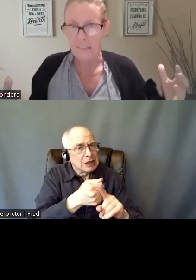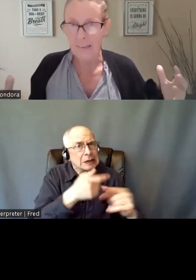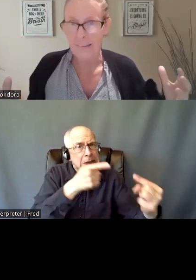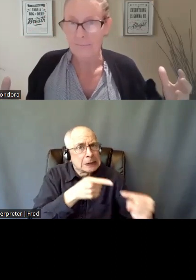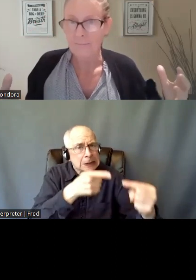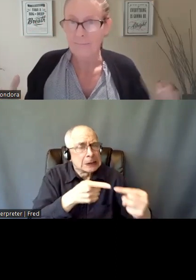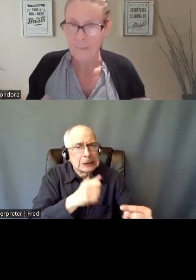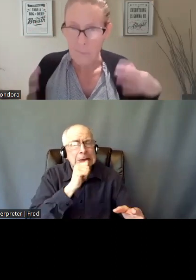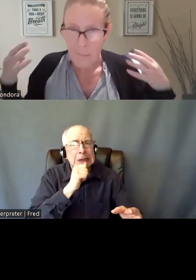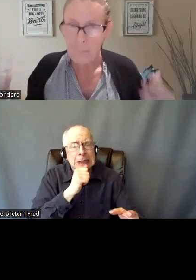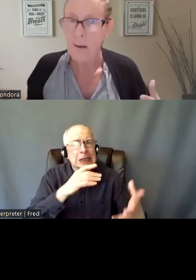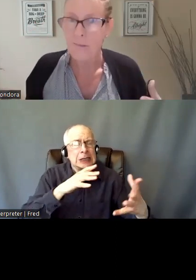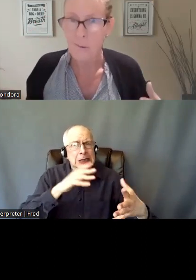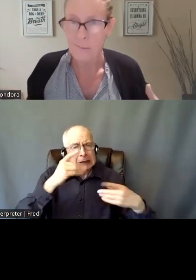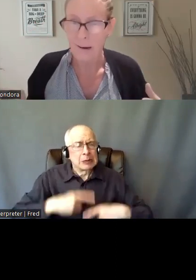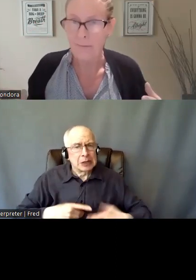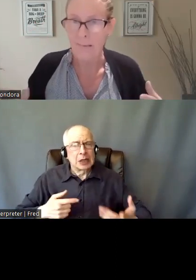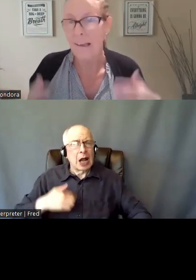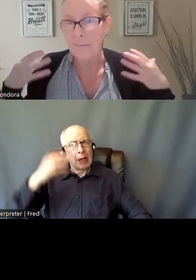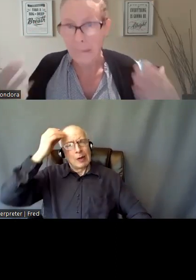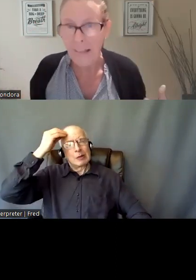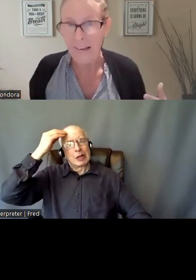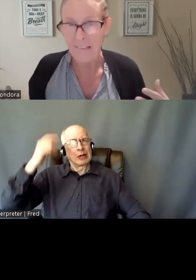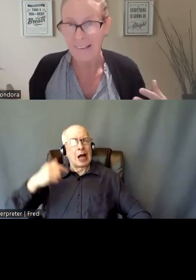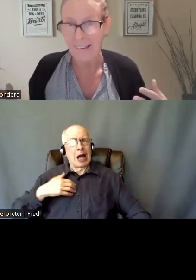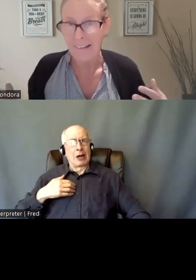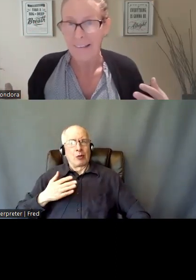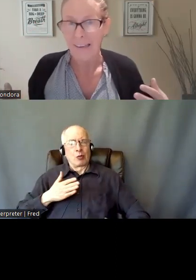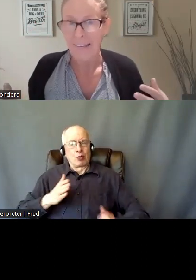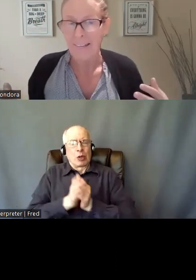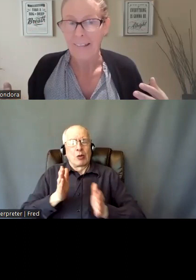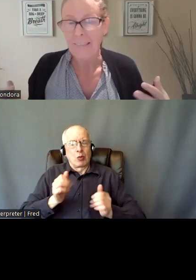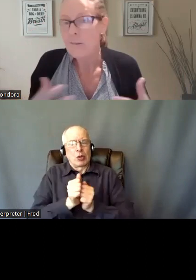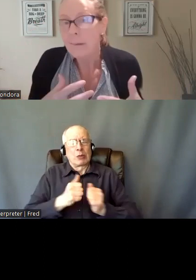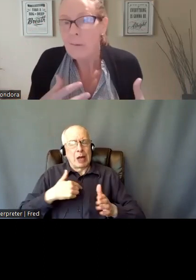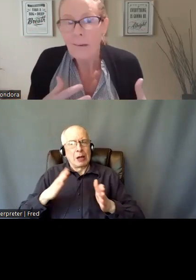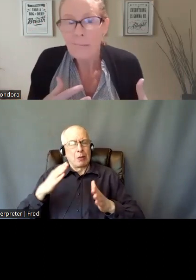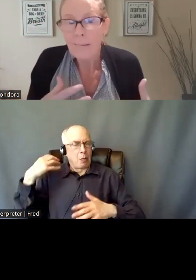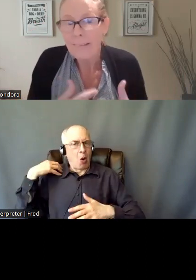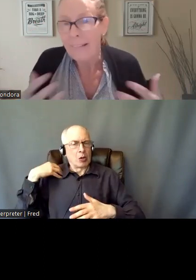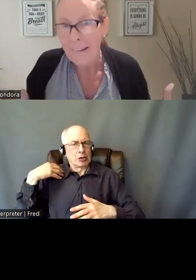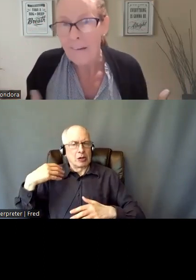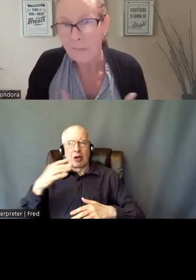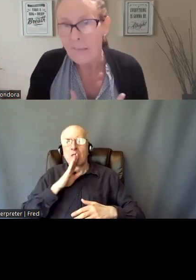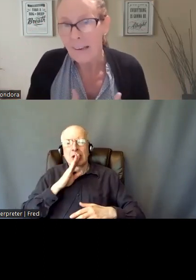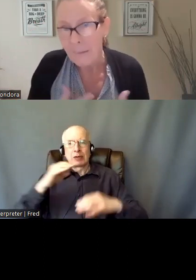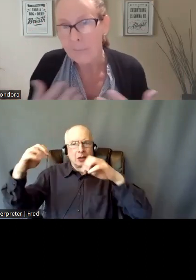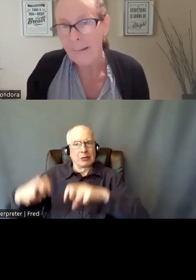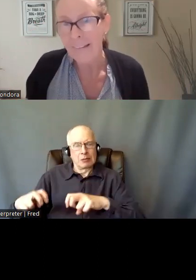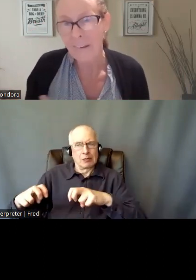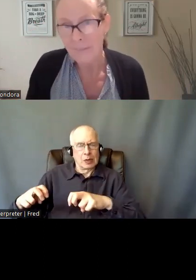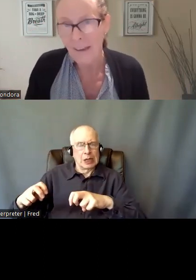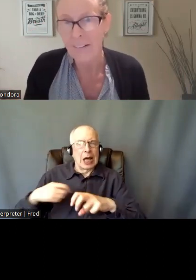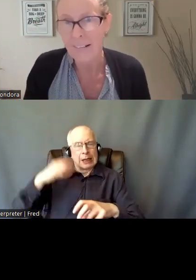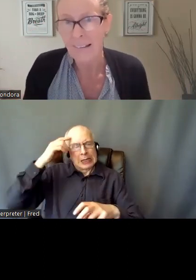remember sitting with my boss over breakfast and realizing that this really was about the dignity of risk and the